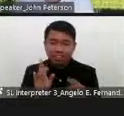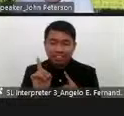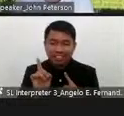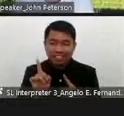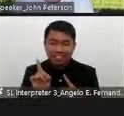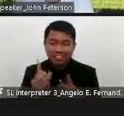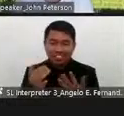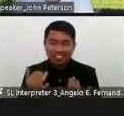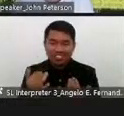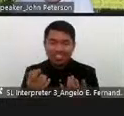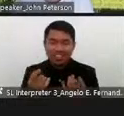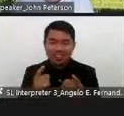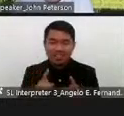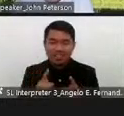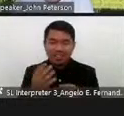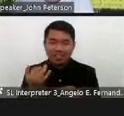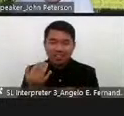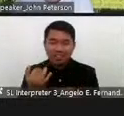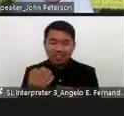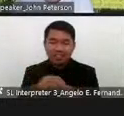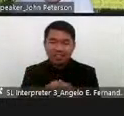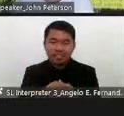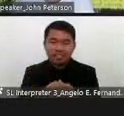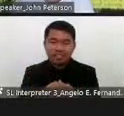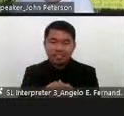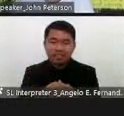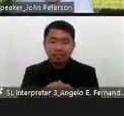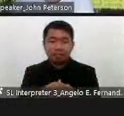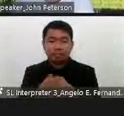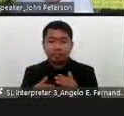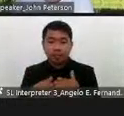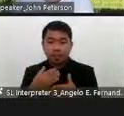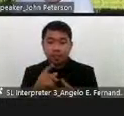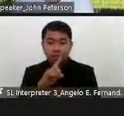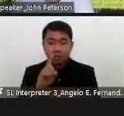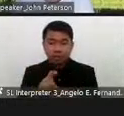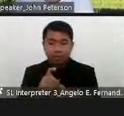this case. So, okay. Next question.